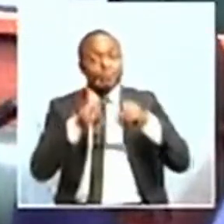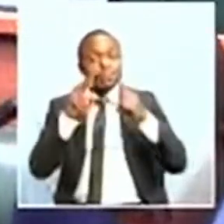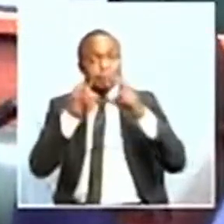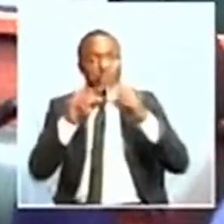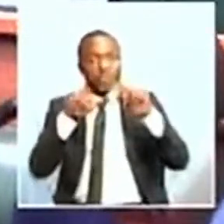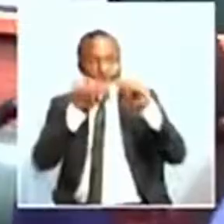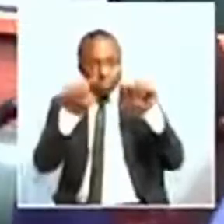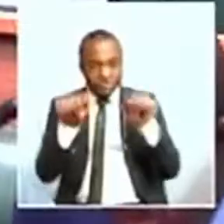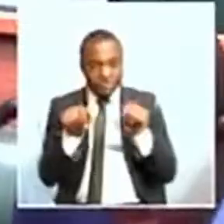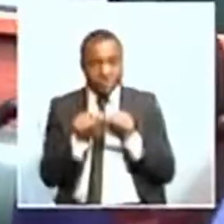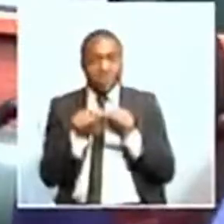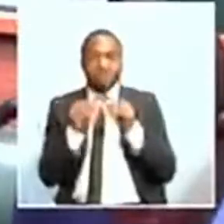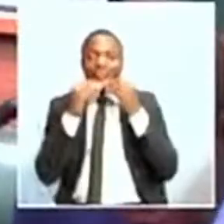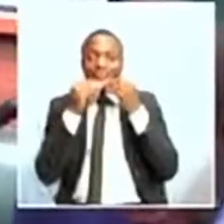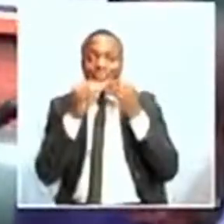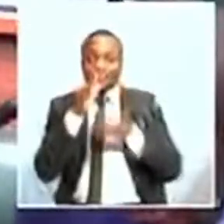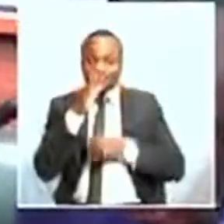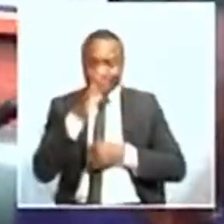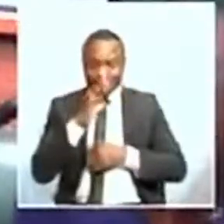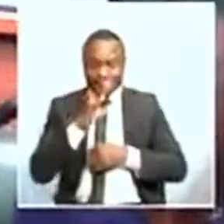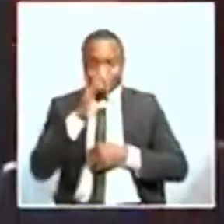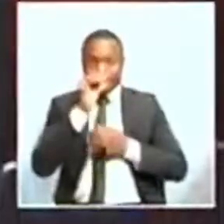areas like Chienga? Thank you, Madam Speaker.